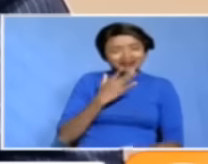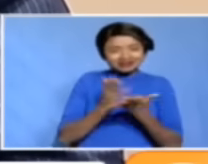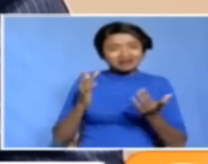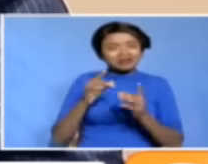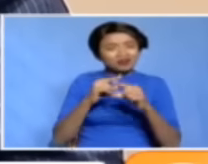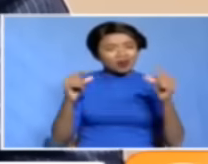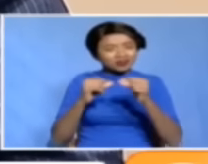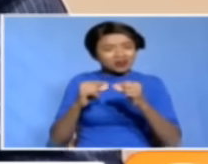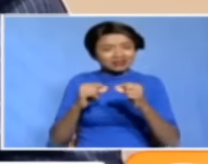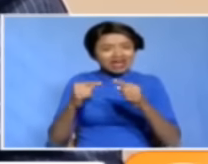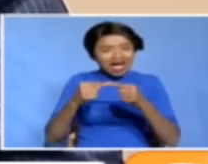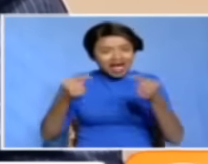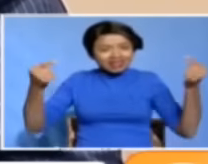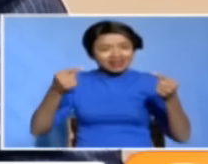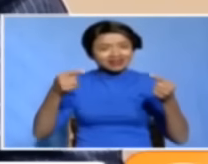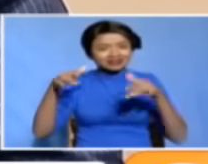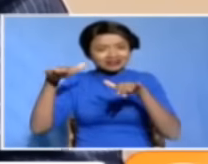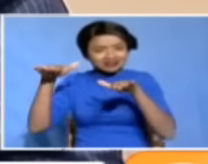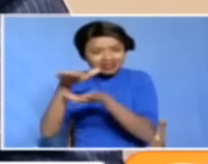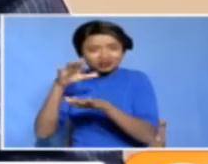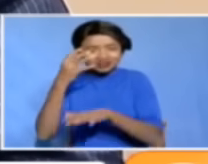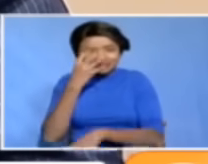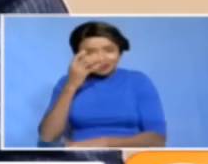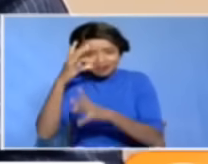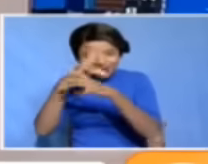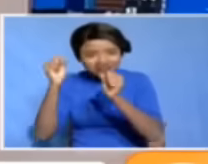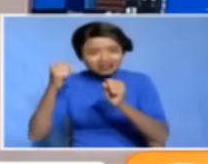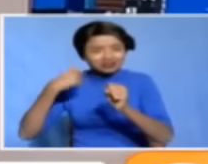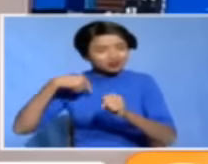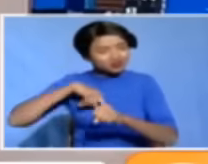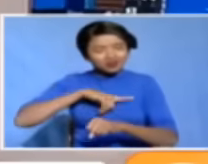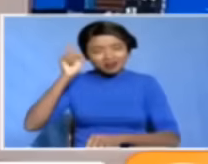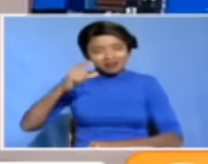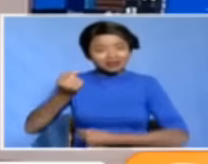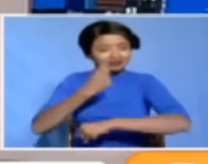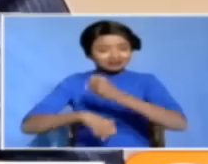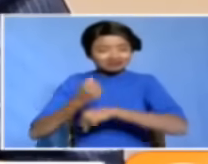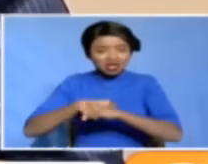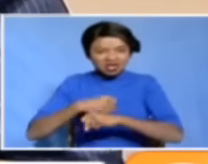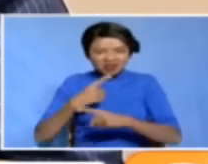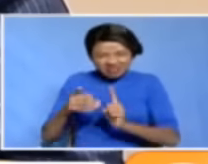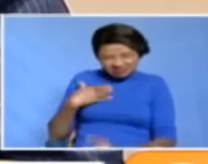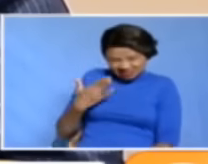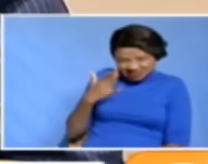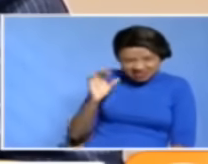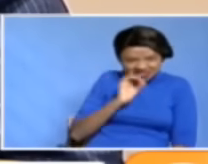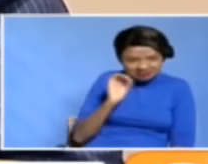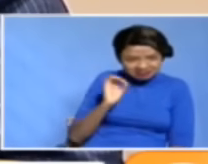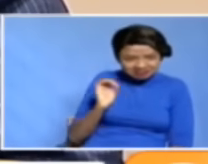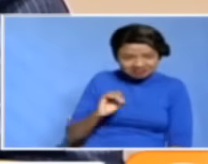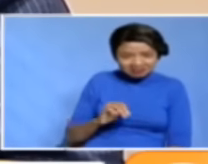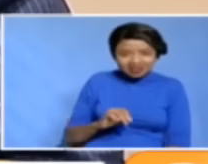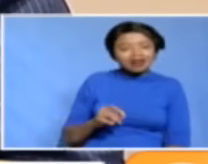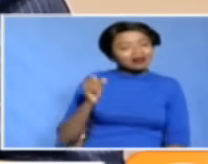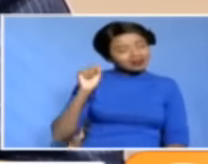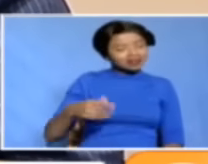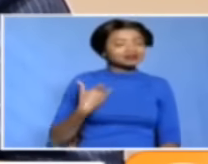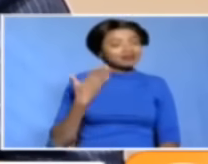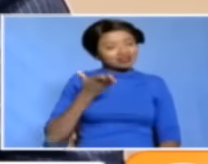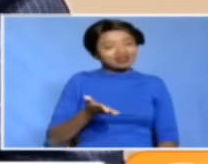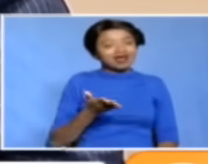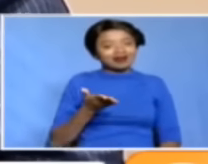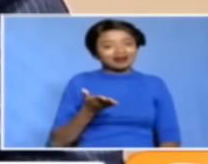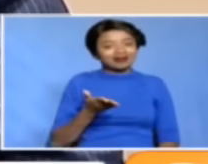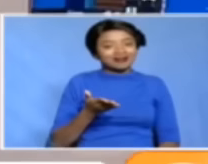we had to act. We had to come back. I didn't see you talking. I think I spoke. I mean, you told me for you to